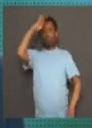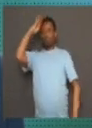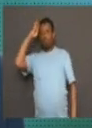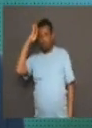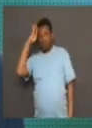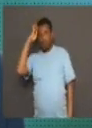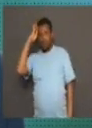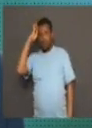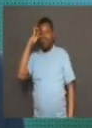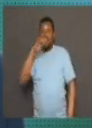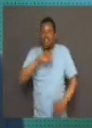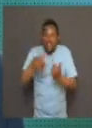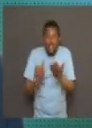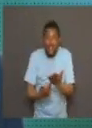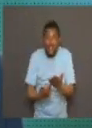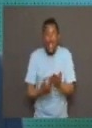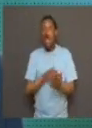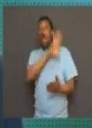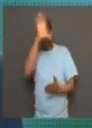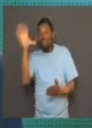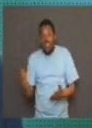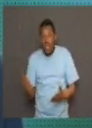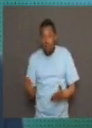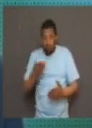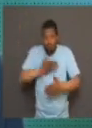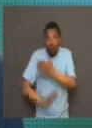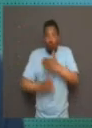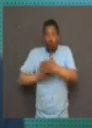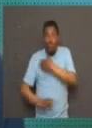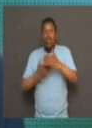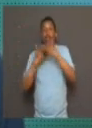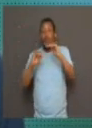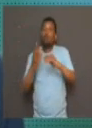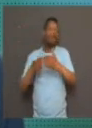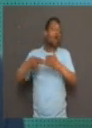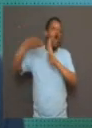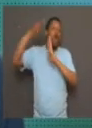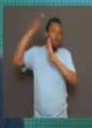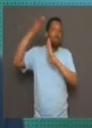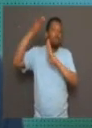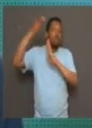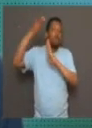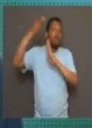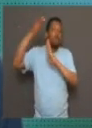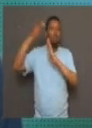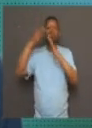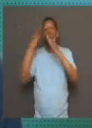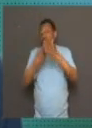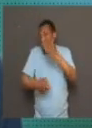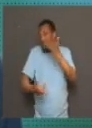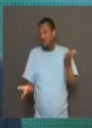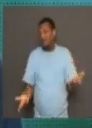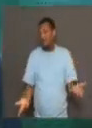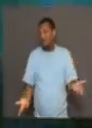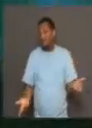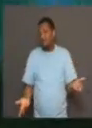Europe, so the African birth rate is higher as a result.